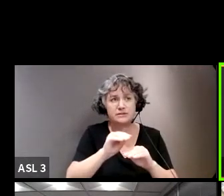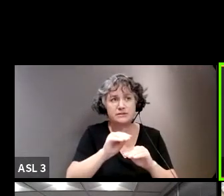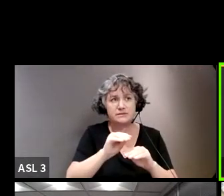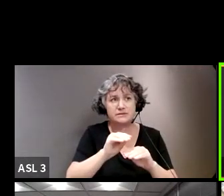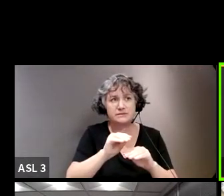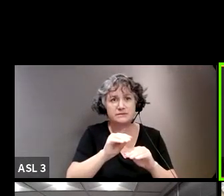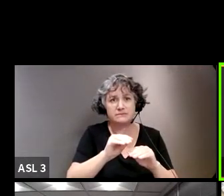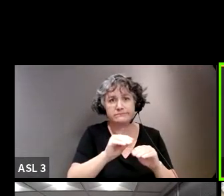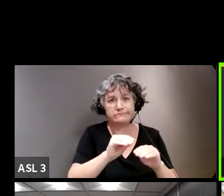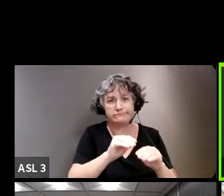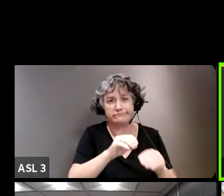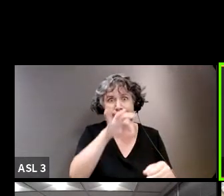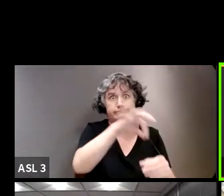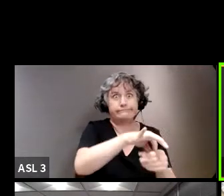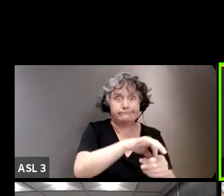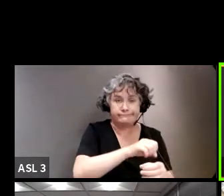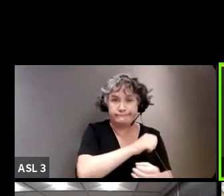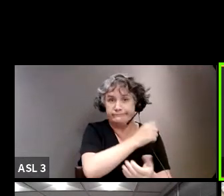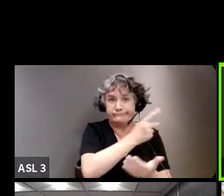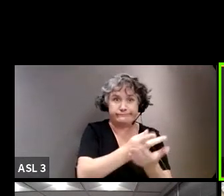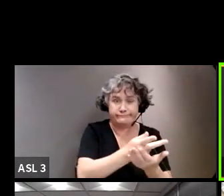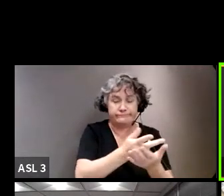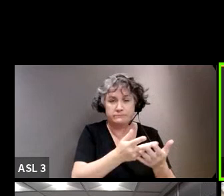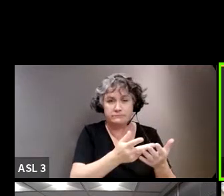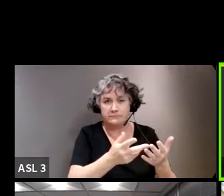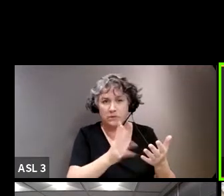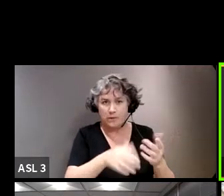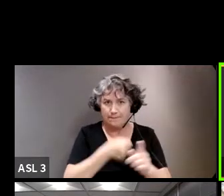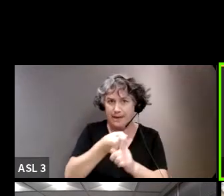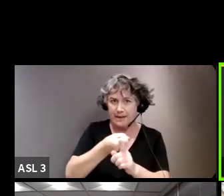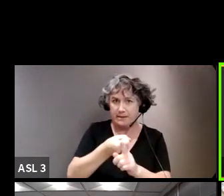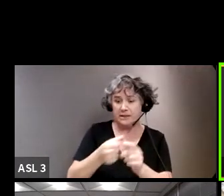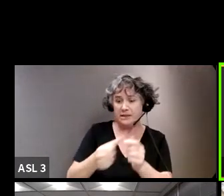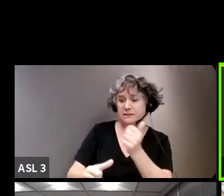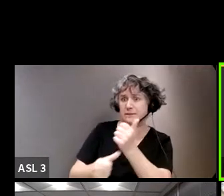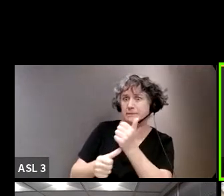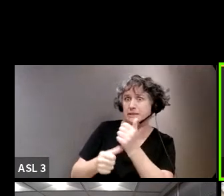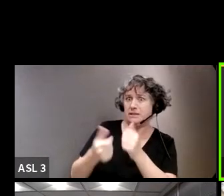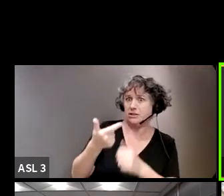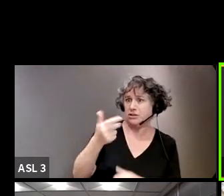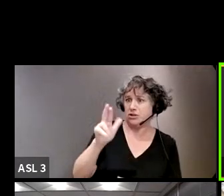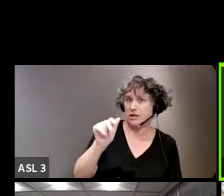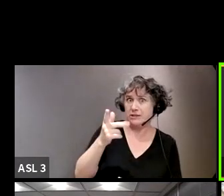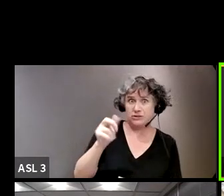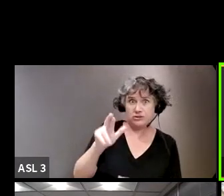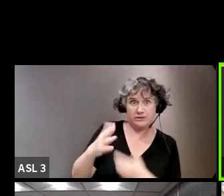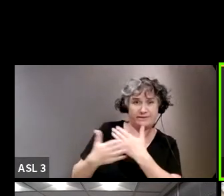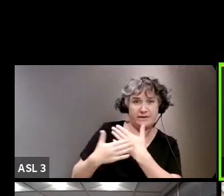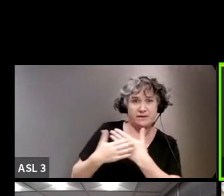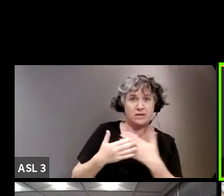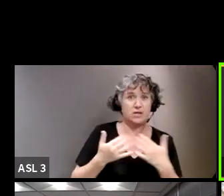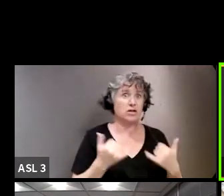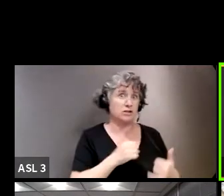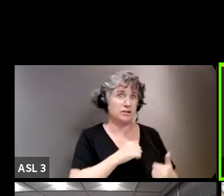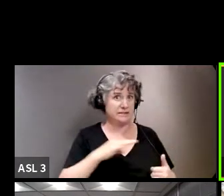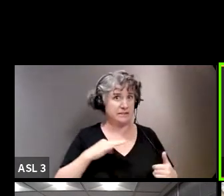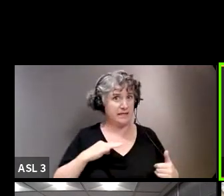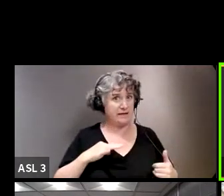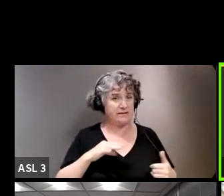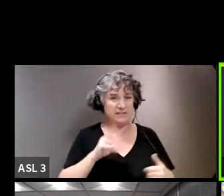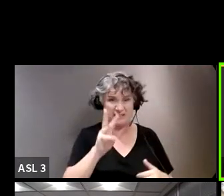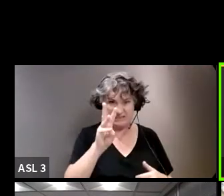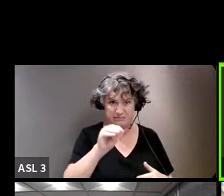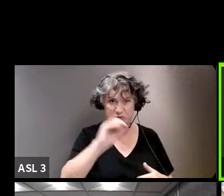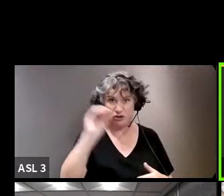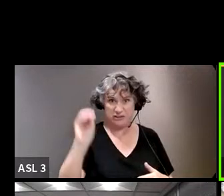what what acting deputy granger advice that it is the present staffing level is at about 60